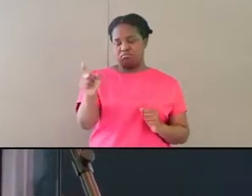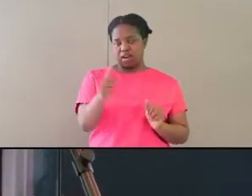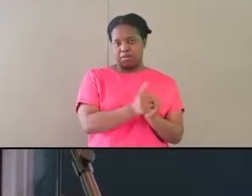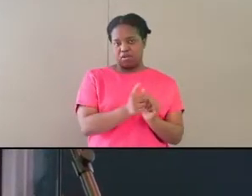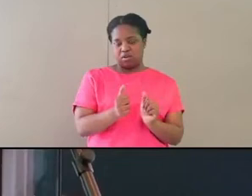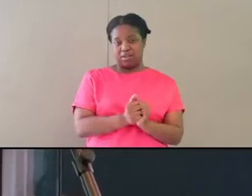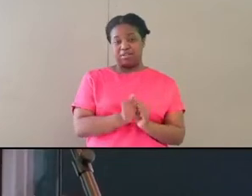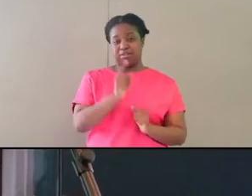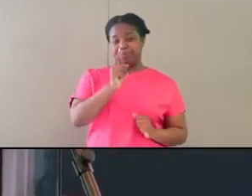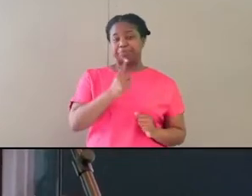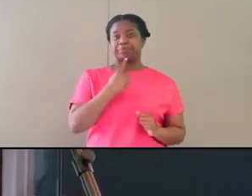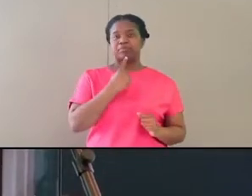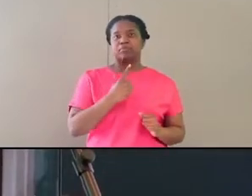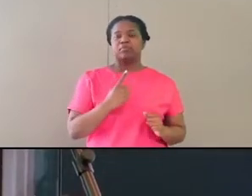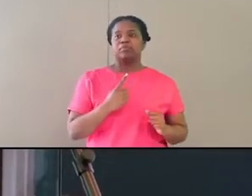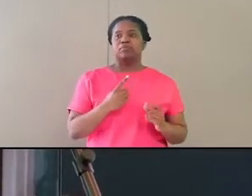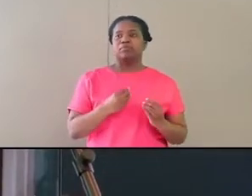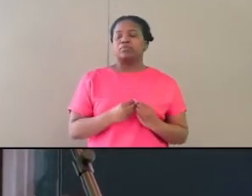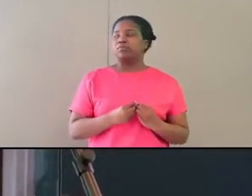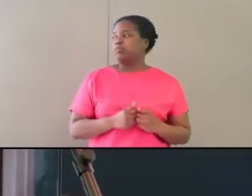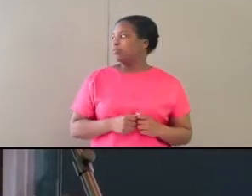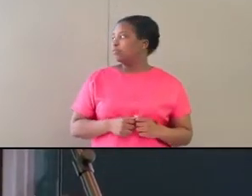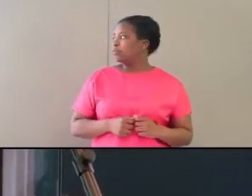let me say this Brenda